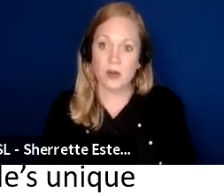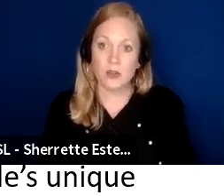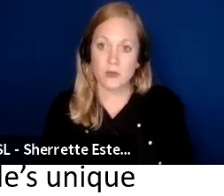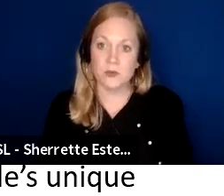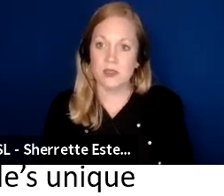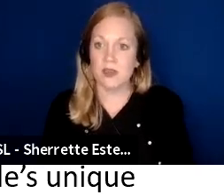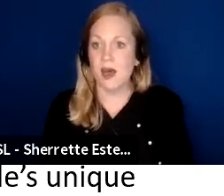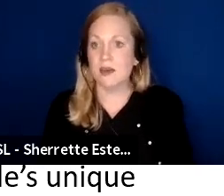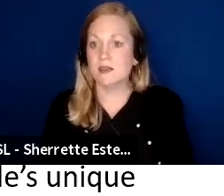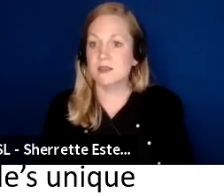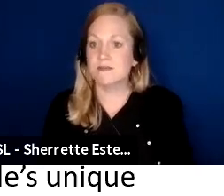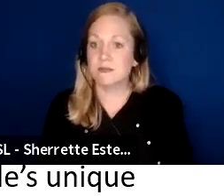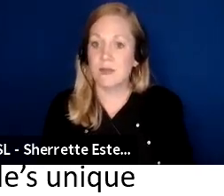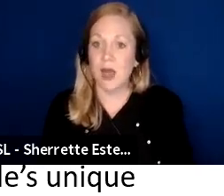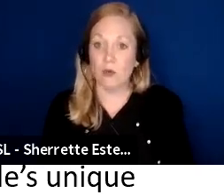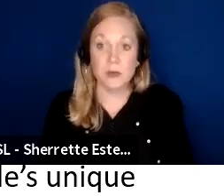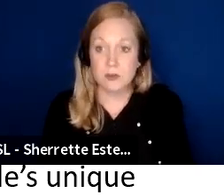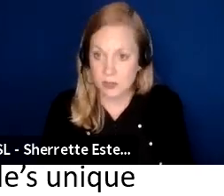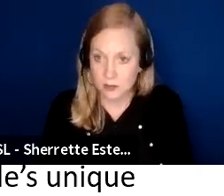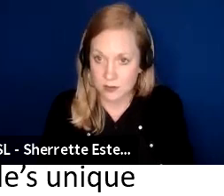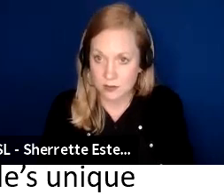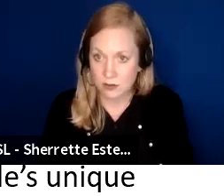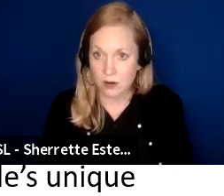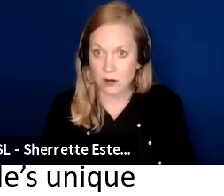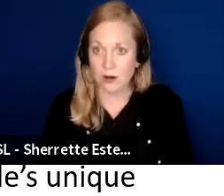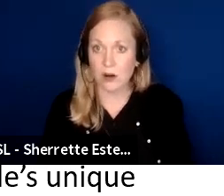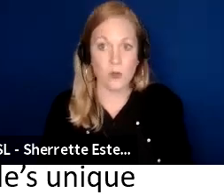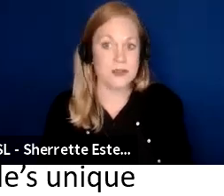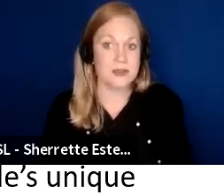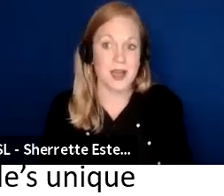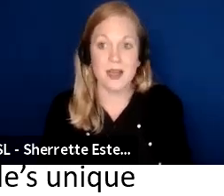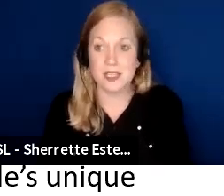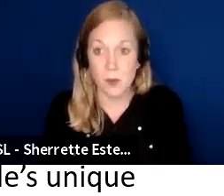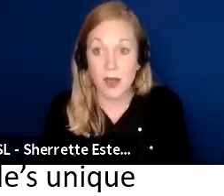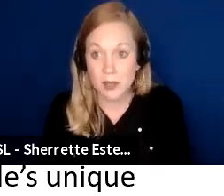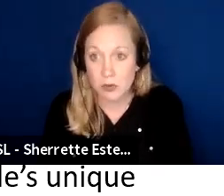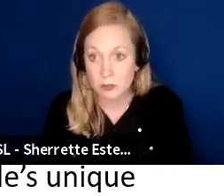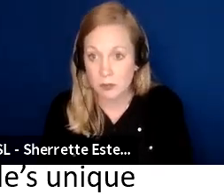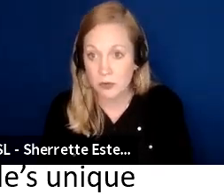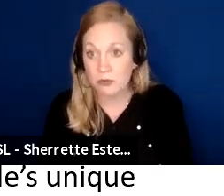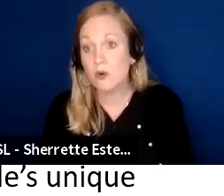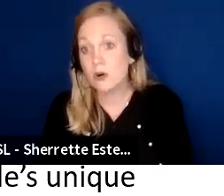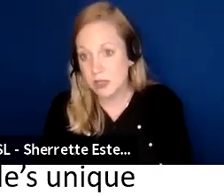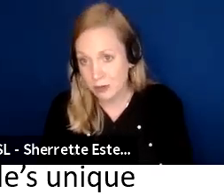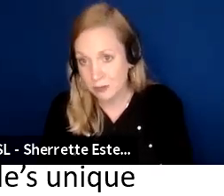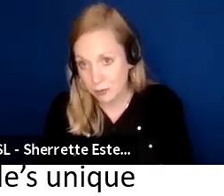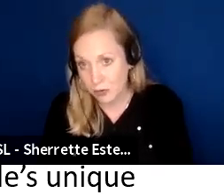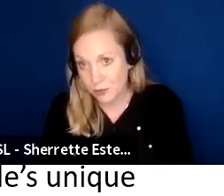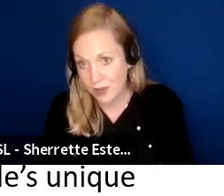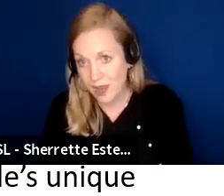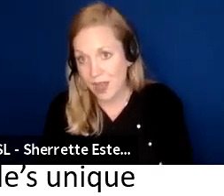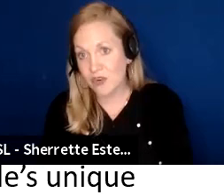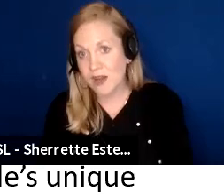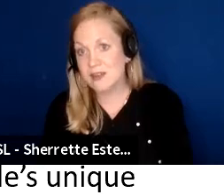film argues that our buildings are always designed by hearing people for hearing